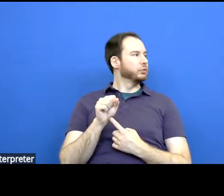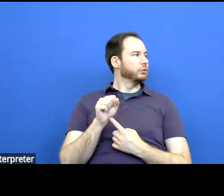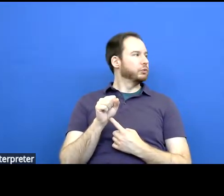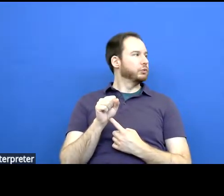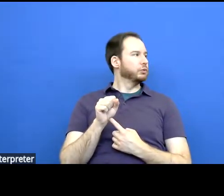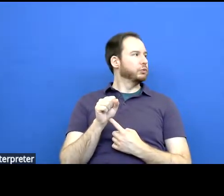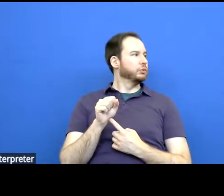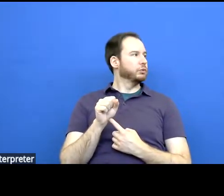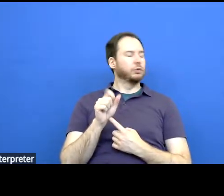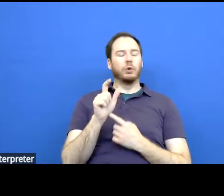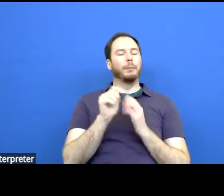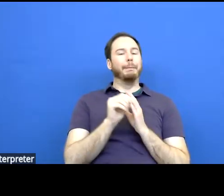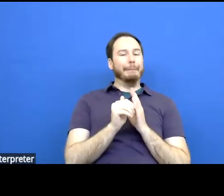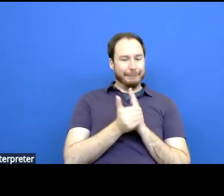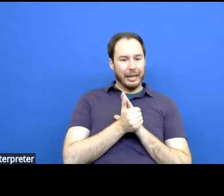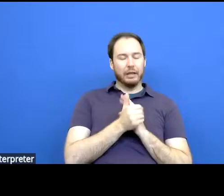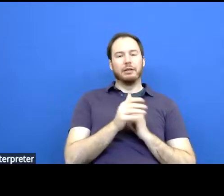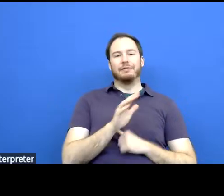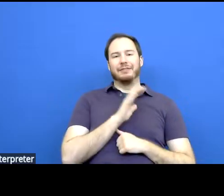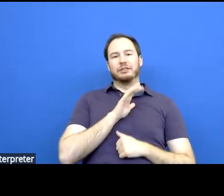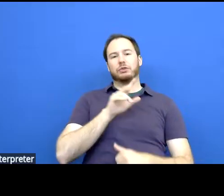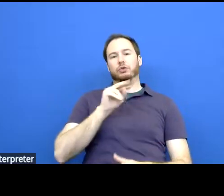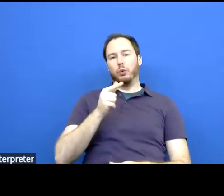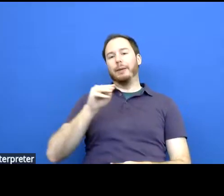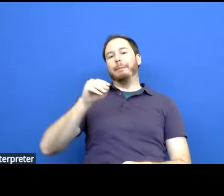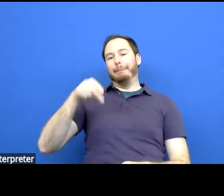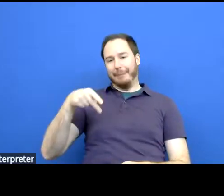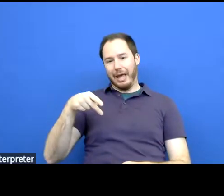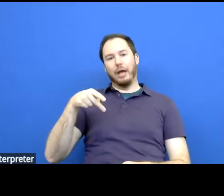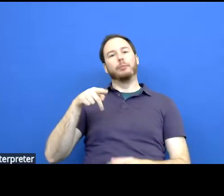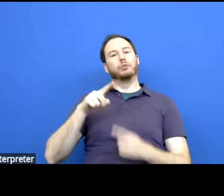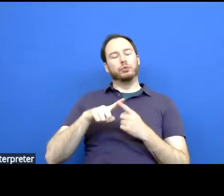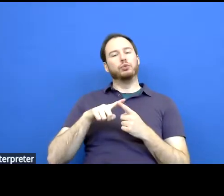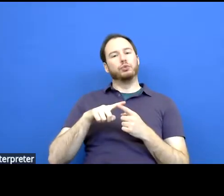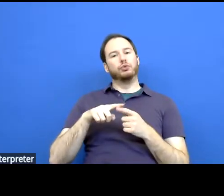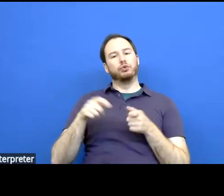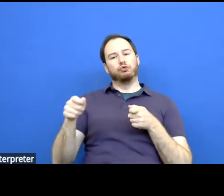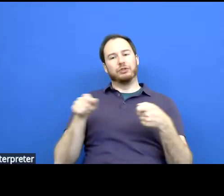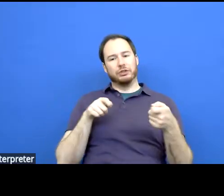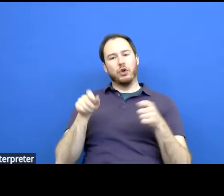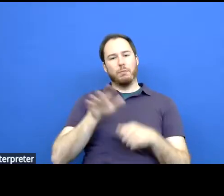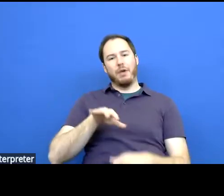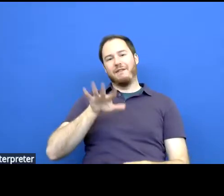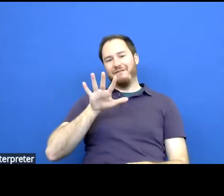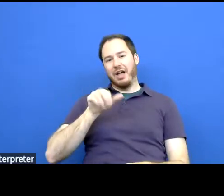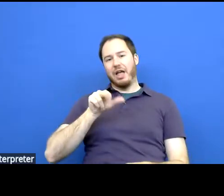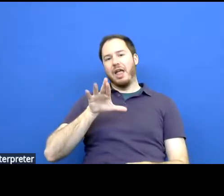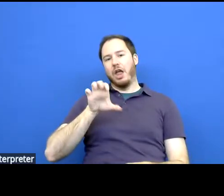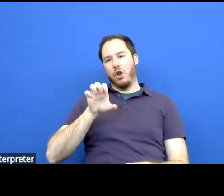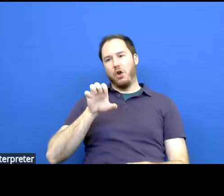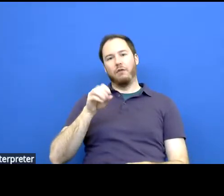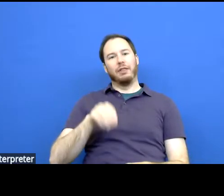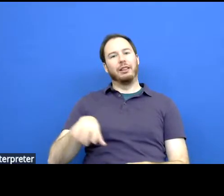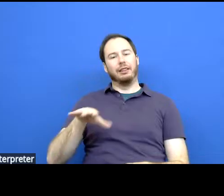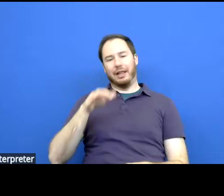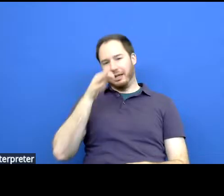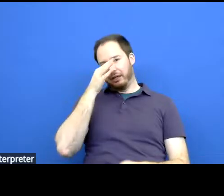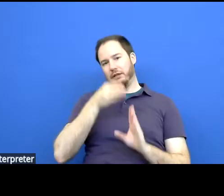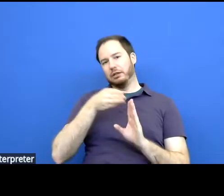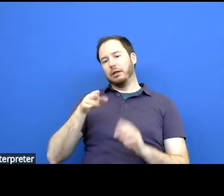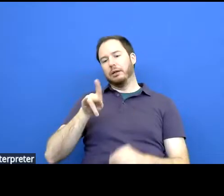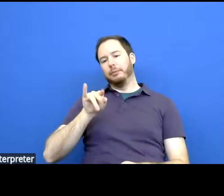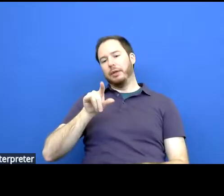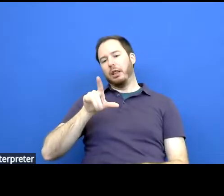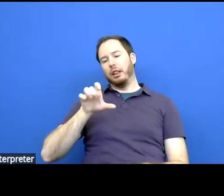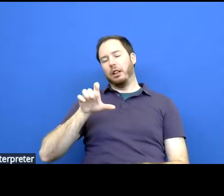I'm sorry, to amend the official zoning map of the town of Henrietta to rezone approximately 5 acres of land located adjacent to Pinnacle